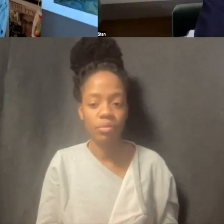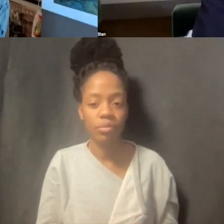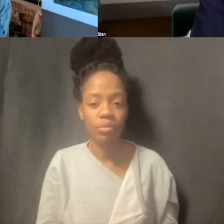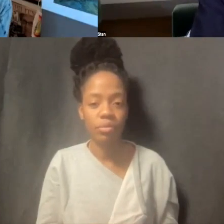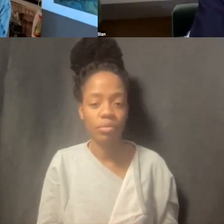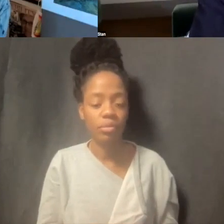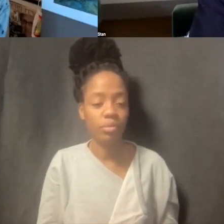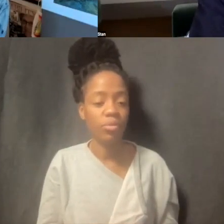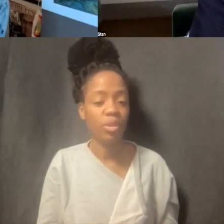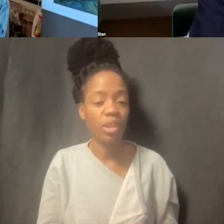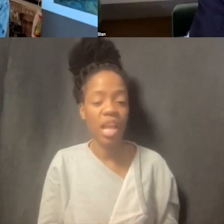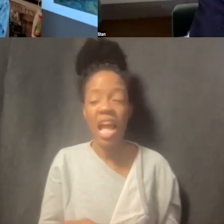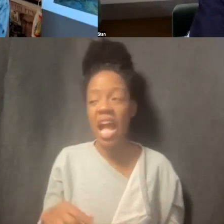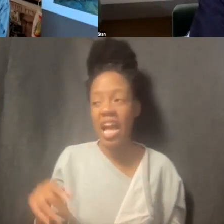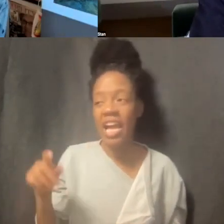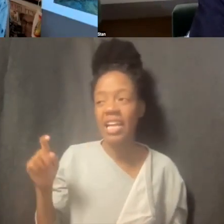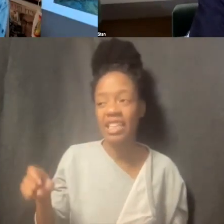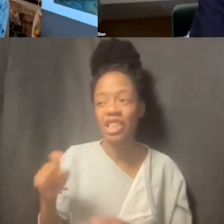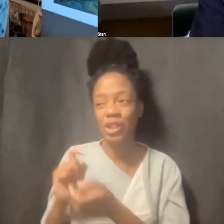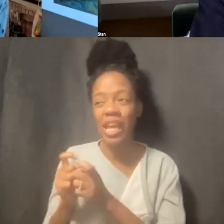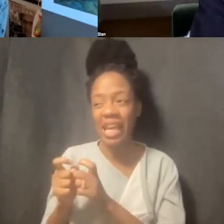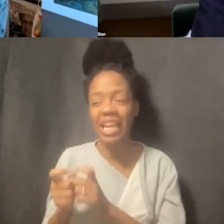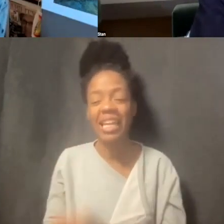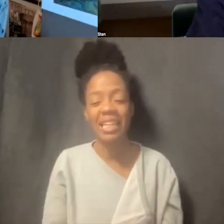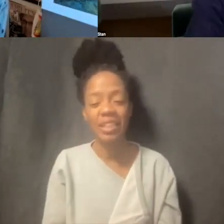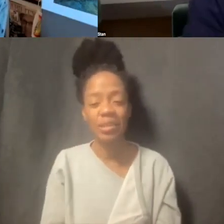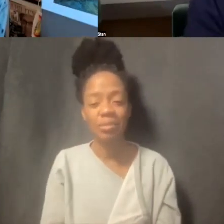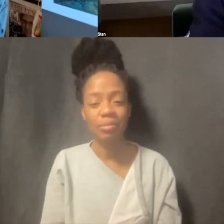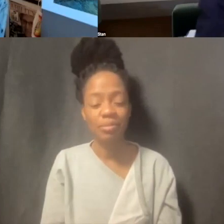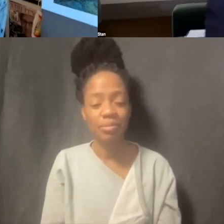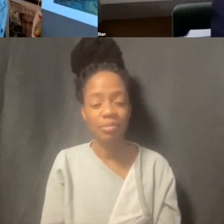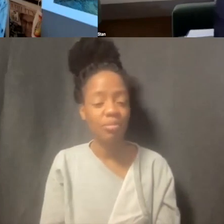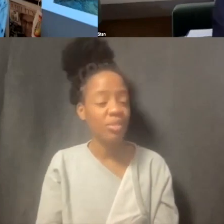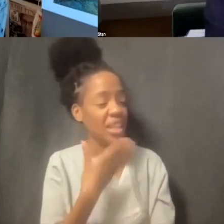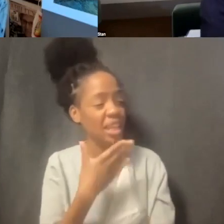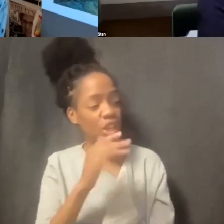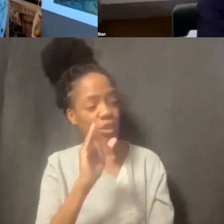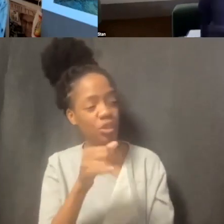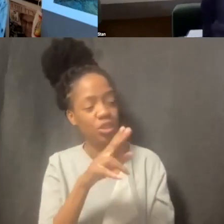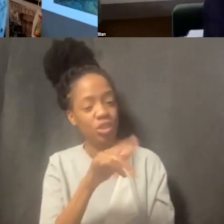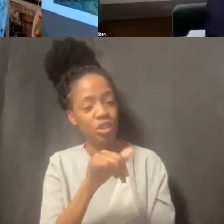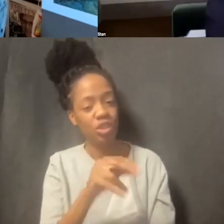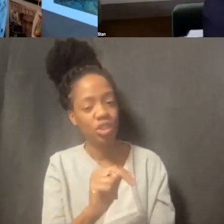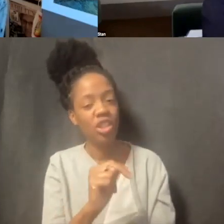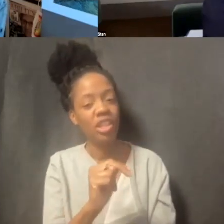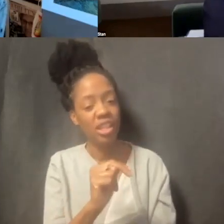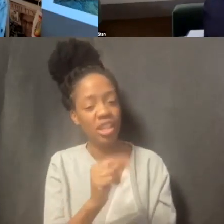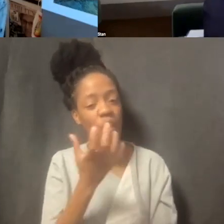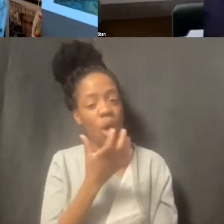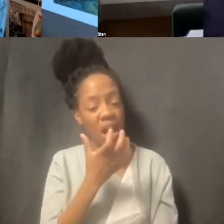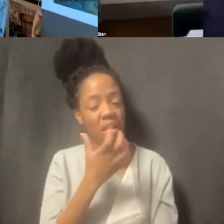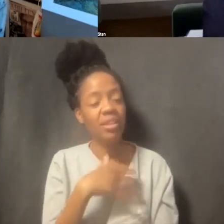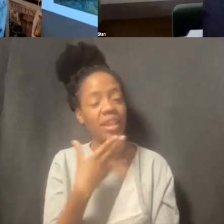but it is a journey. Well, thank you, Julian. That was, boy, did that spar some moments